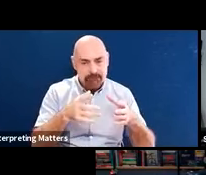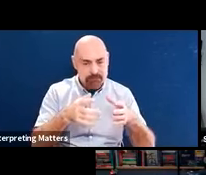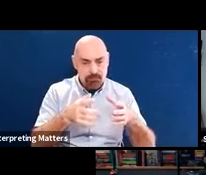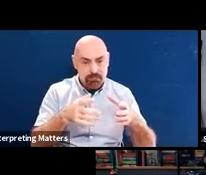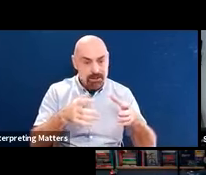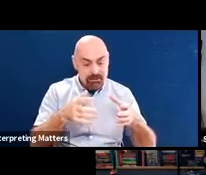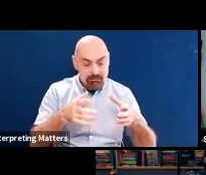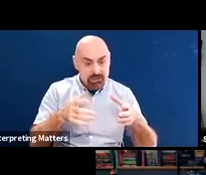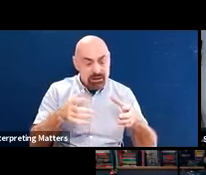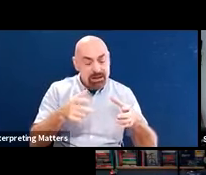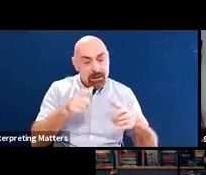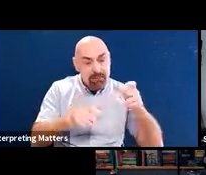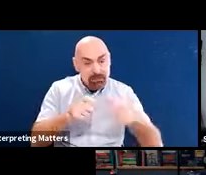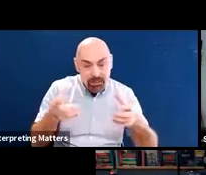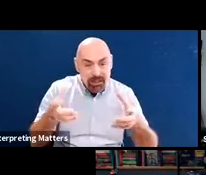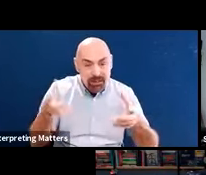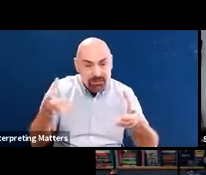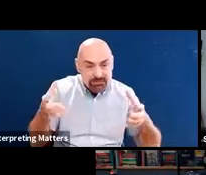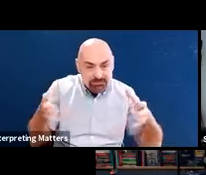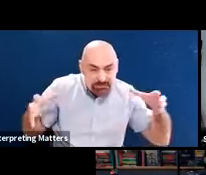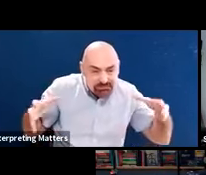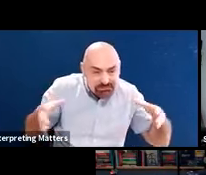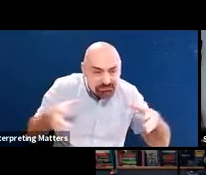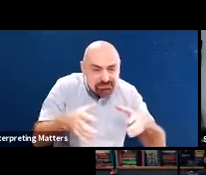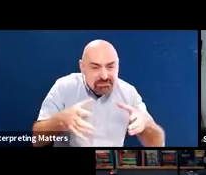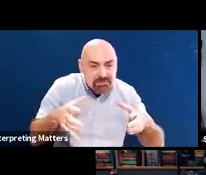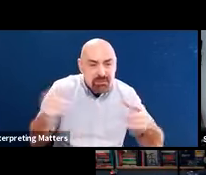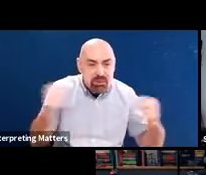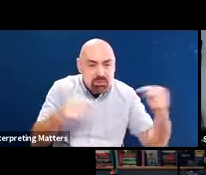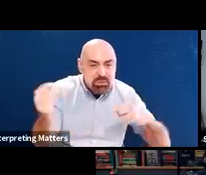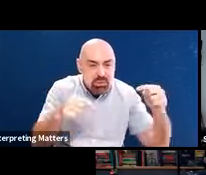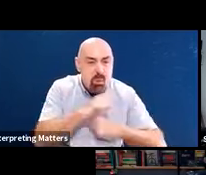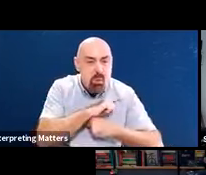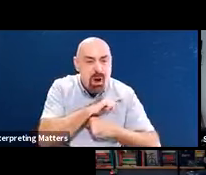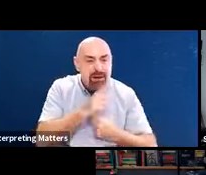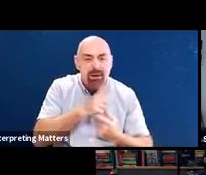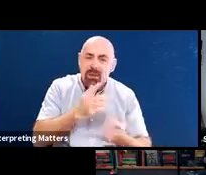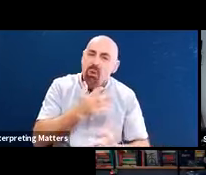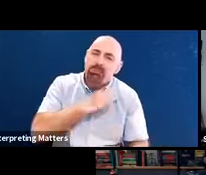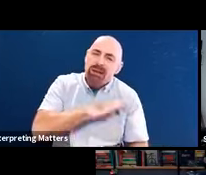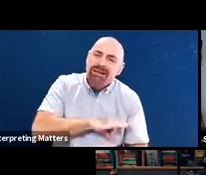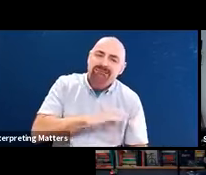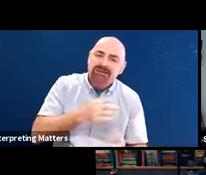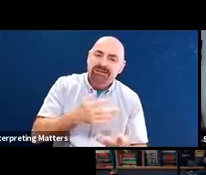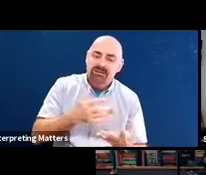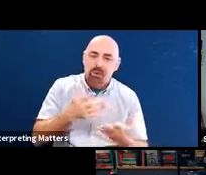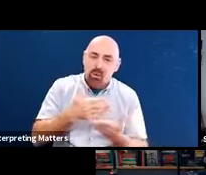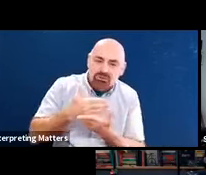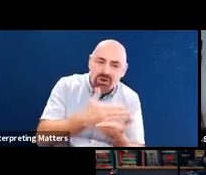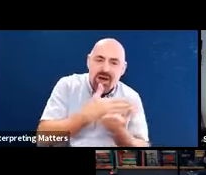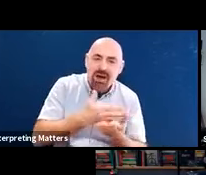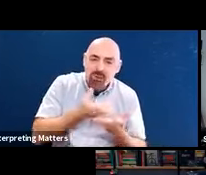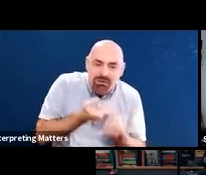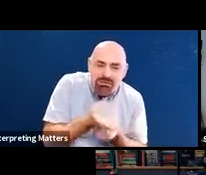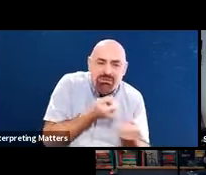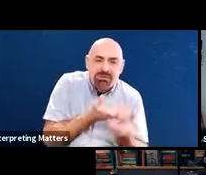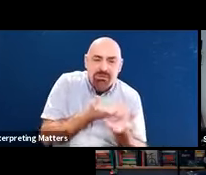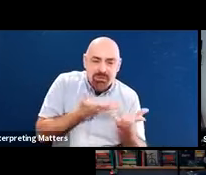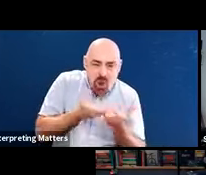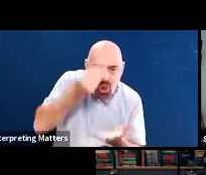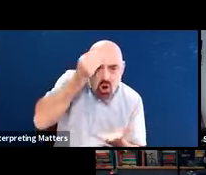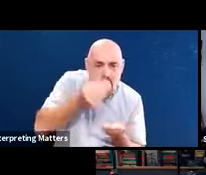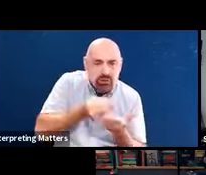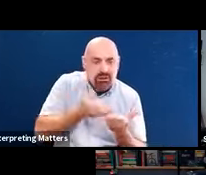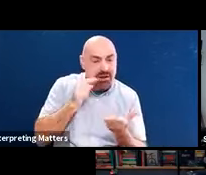pulling people together in space, because I do think market structure, does have a role there. But I also think